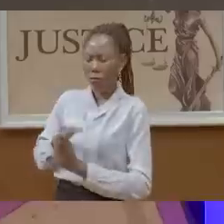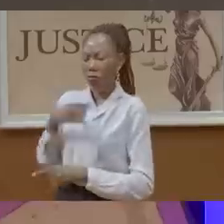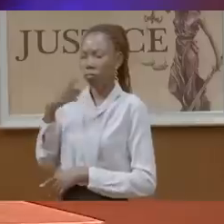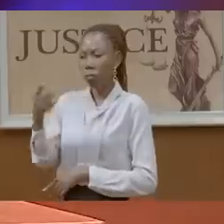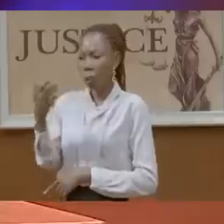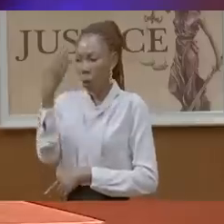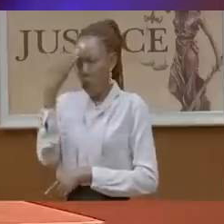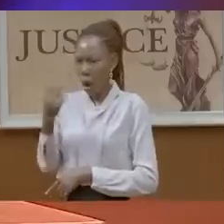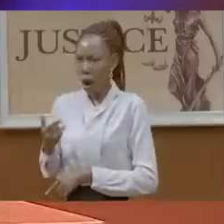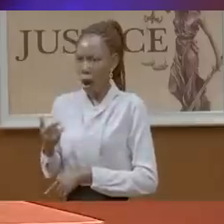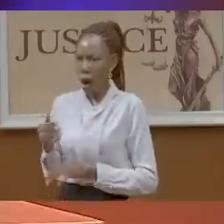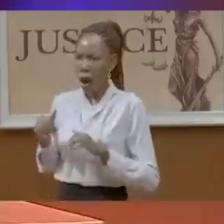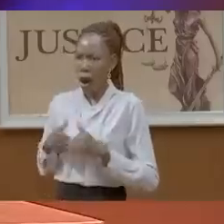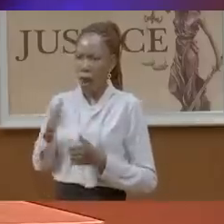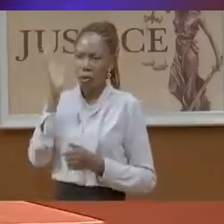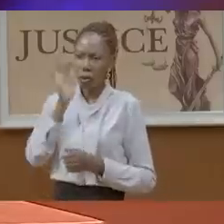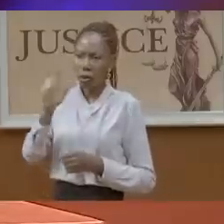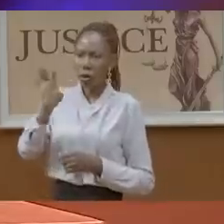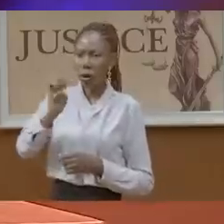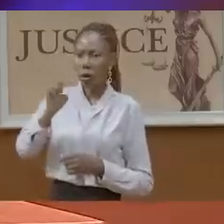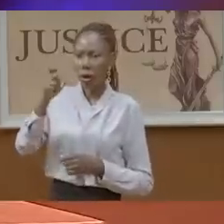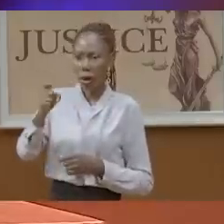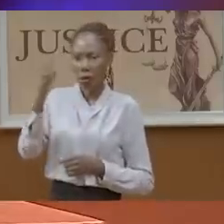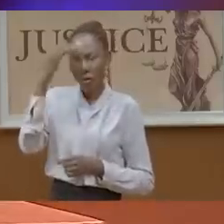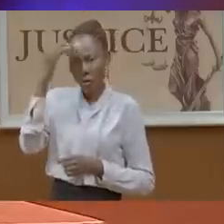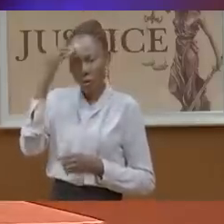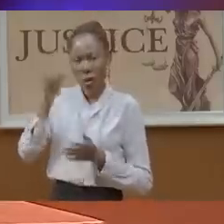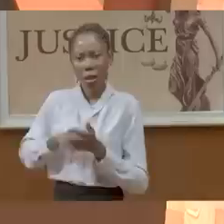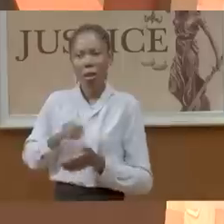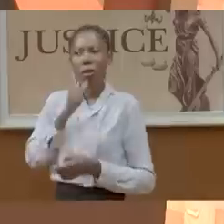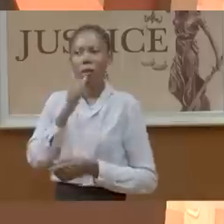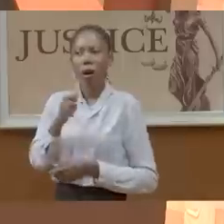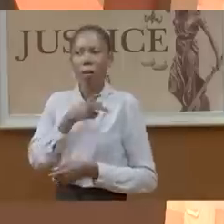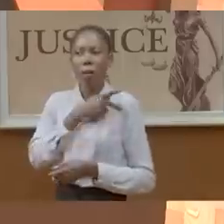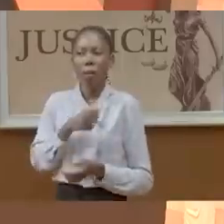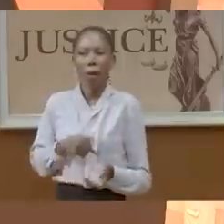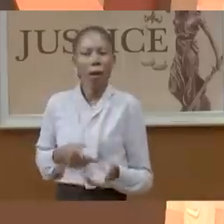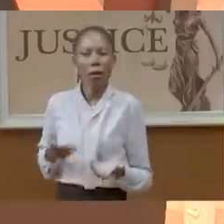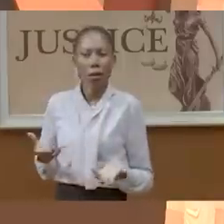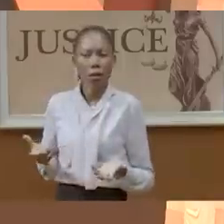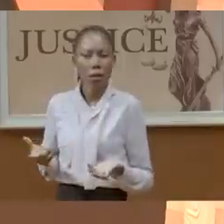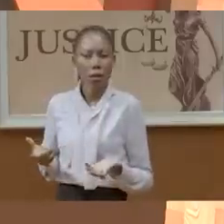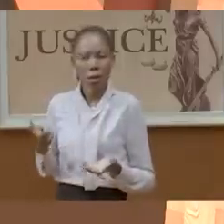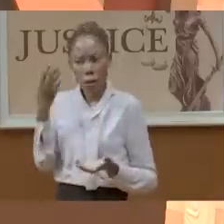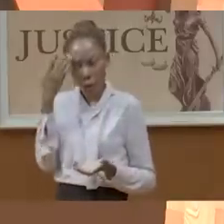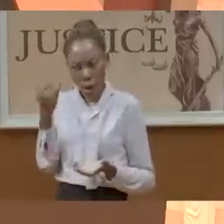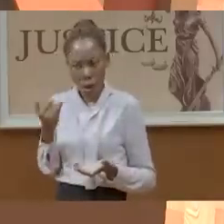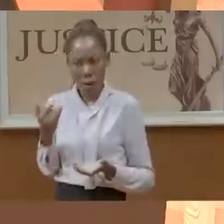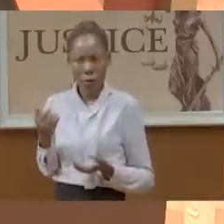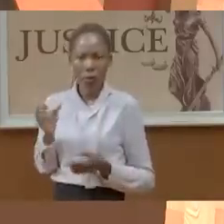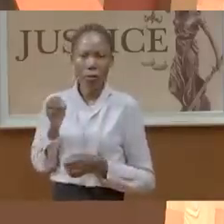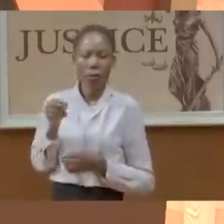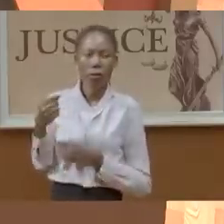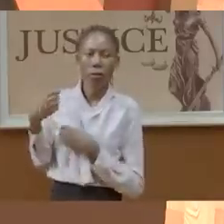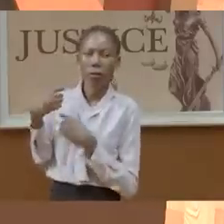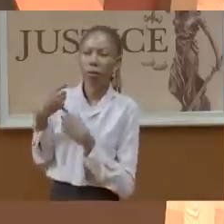pregnant? I said, this is not just fair. In fact, that day, it was a serious issue. Because there was never anything I would